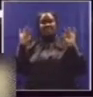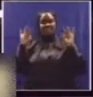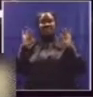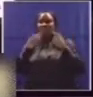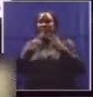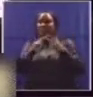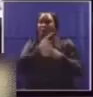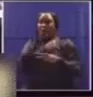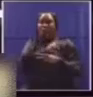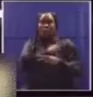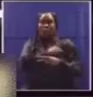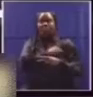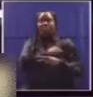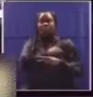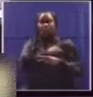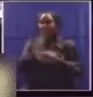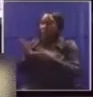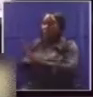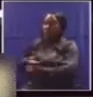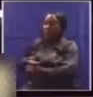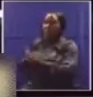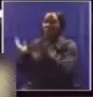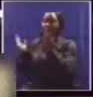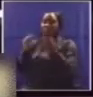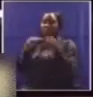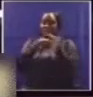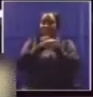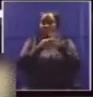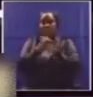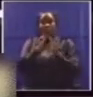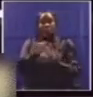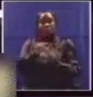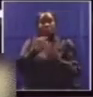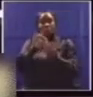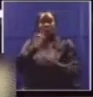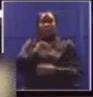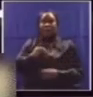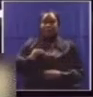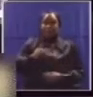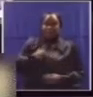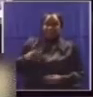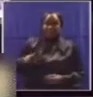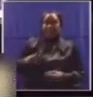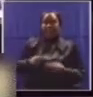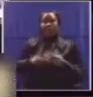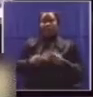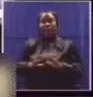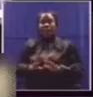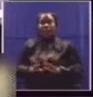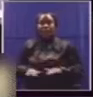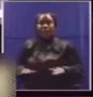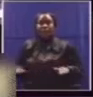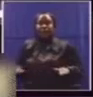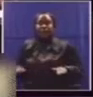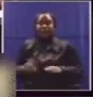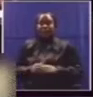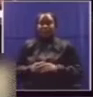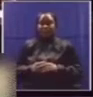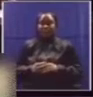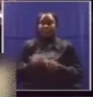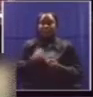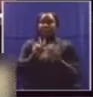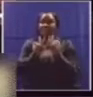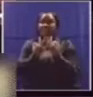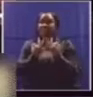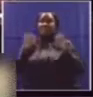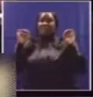hospitalization shall be provided for all, with special care for mothers and young children. In pursuance of the goal set in the Freedom Charter, when